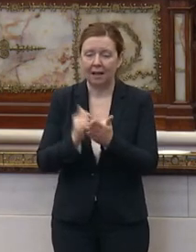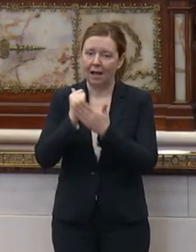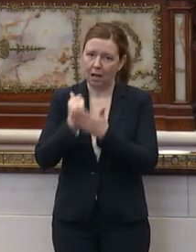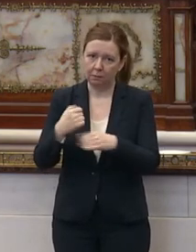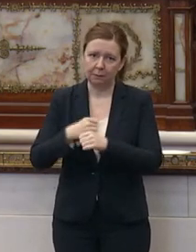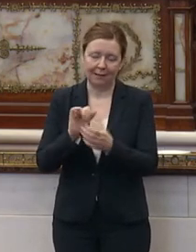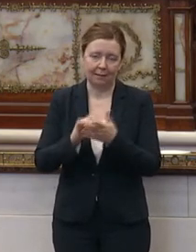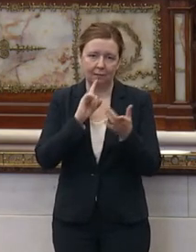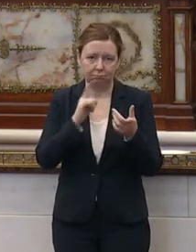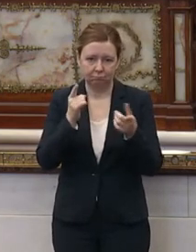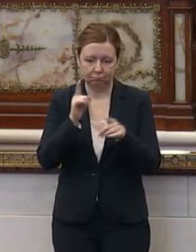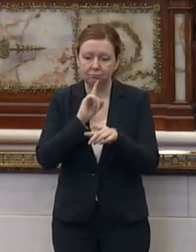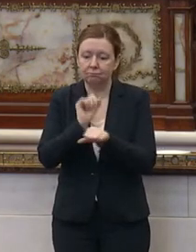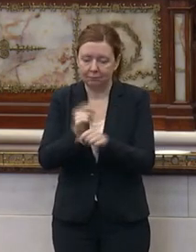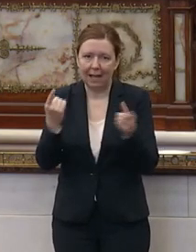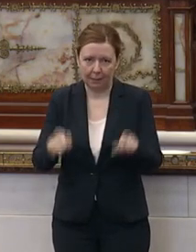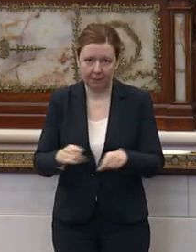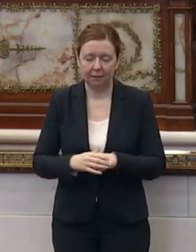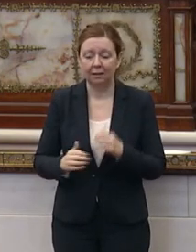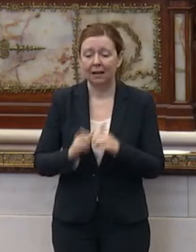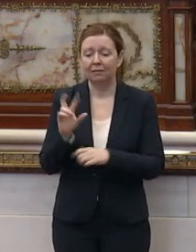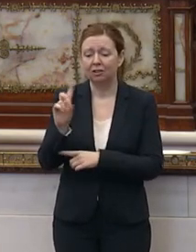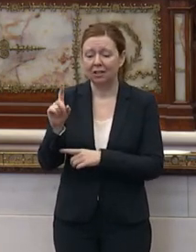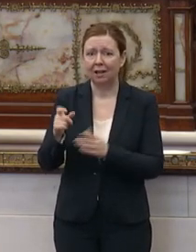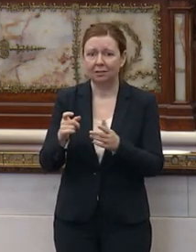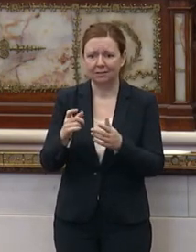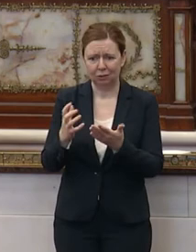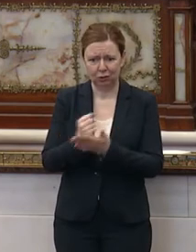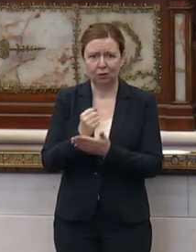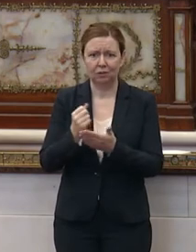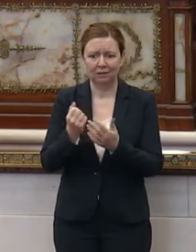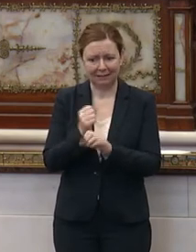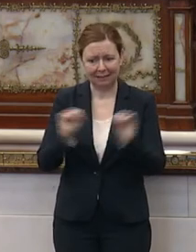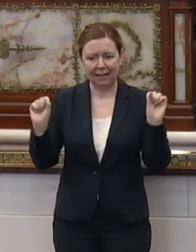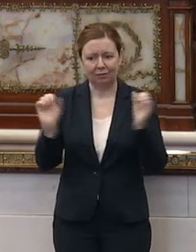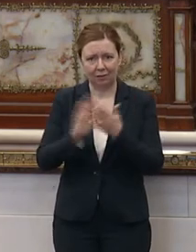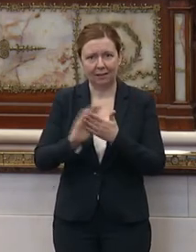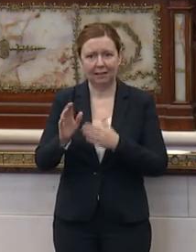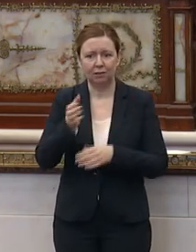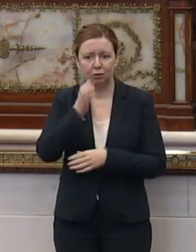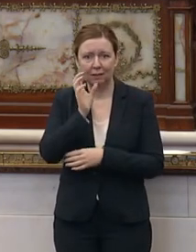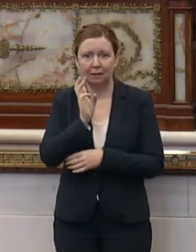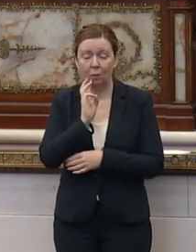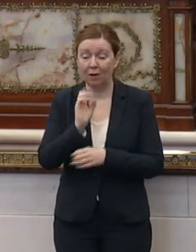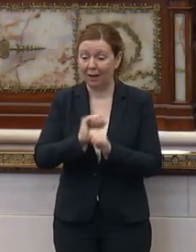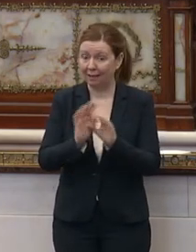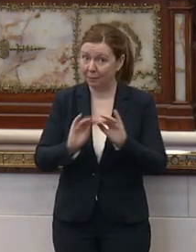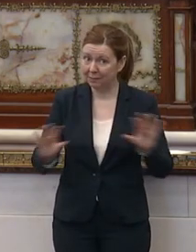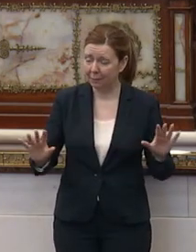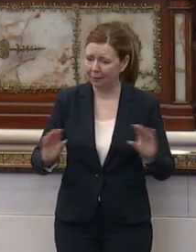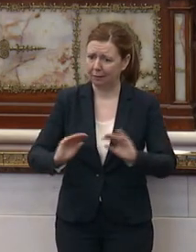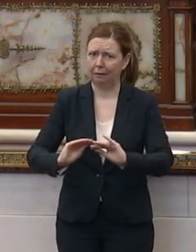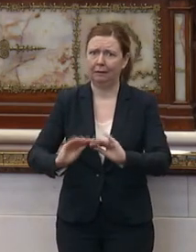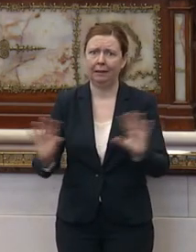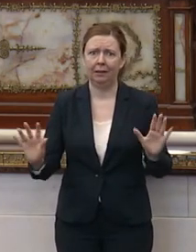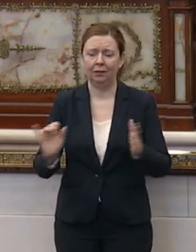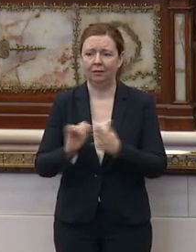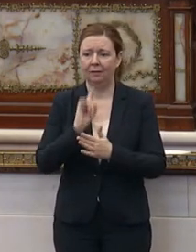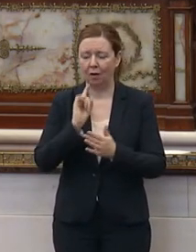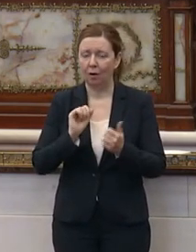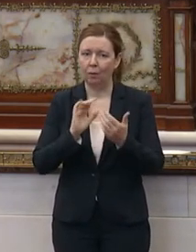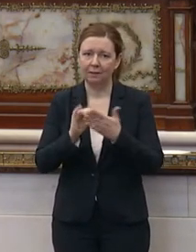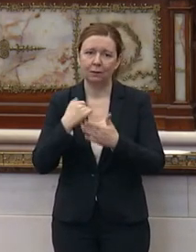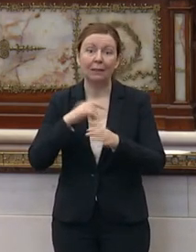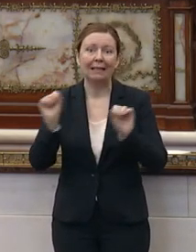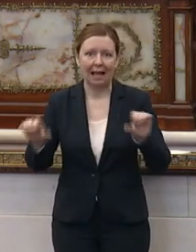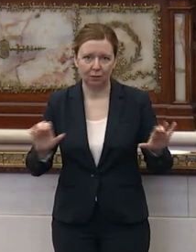make that a reality. Every child deserves safe, clean drinking water, and this pandemic made clear that there are ways that we